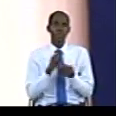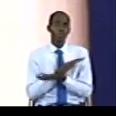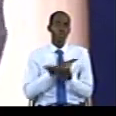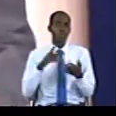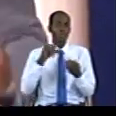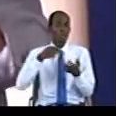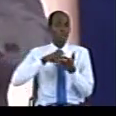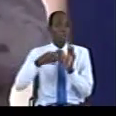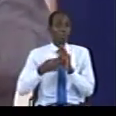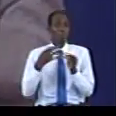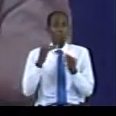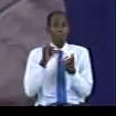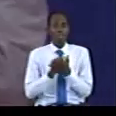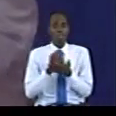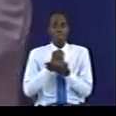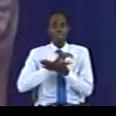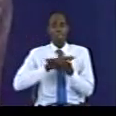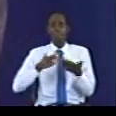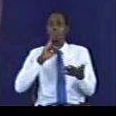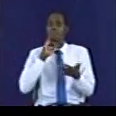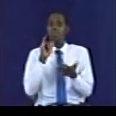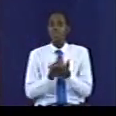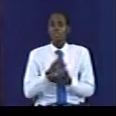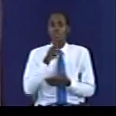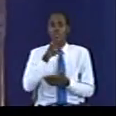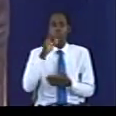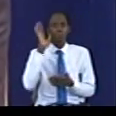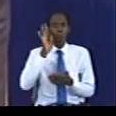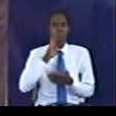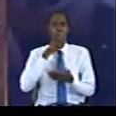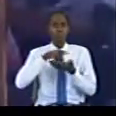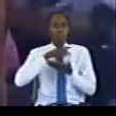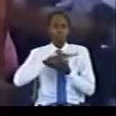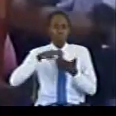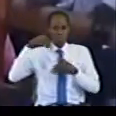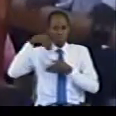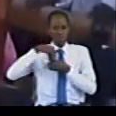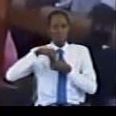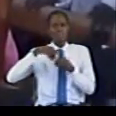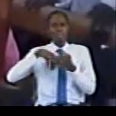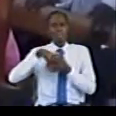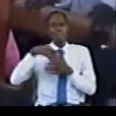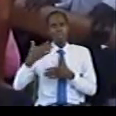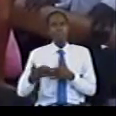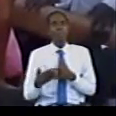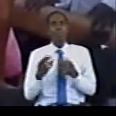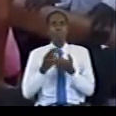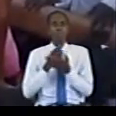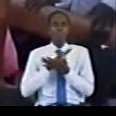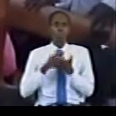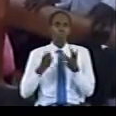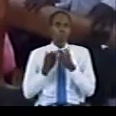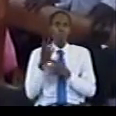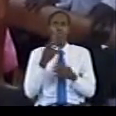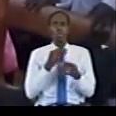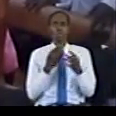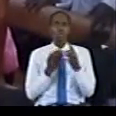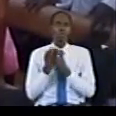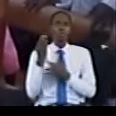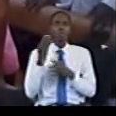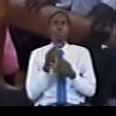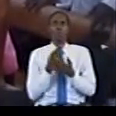sanctification is that you'll be pure within and without, holy through and through. Holy in the